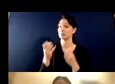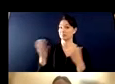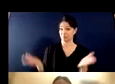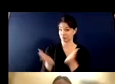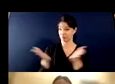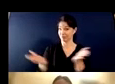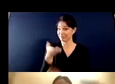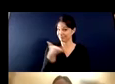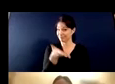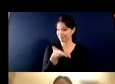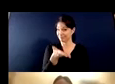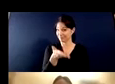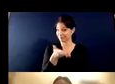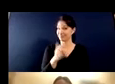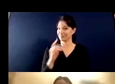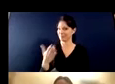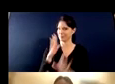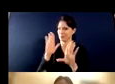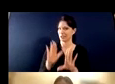resources here.